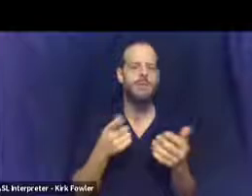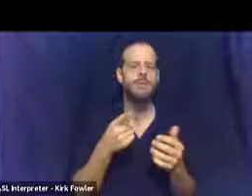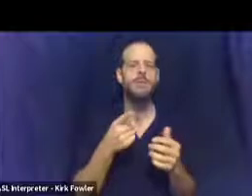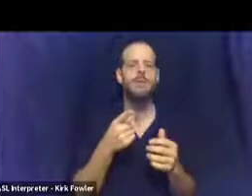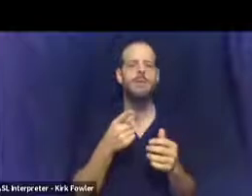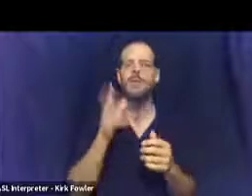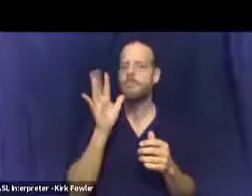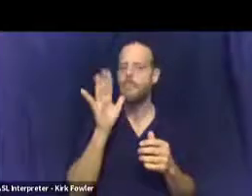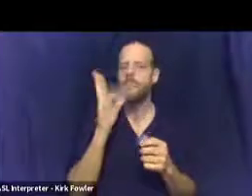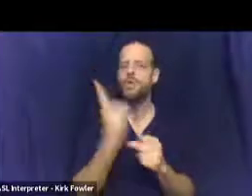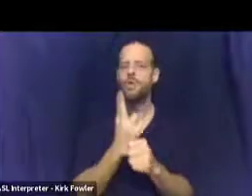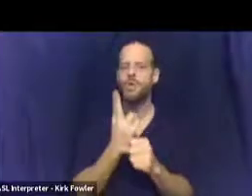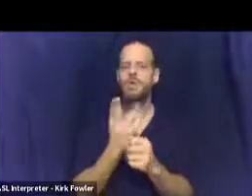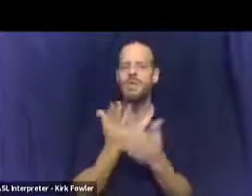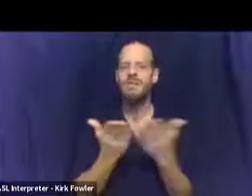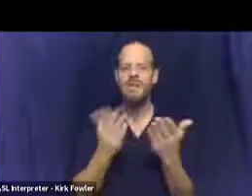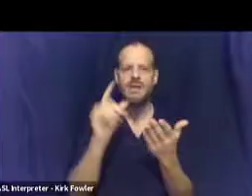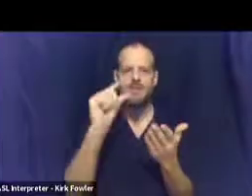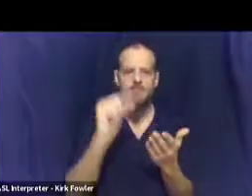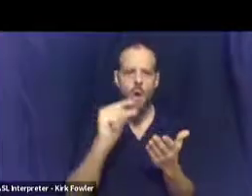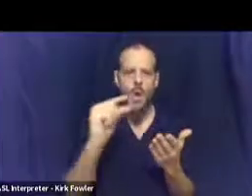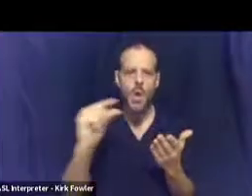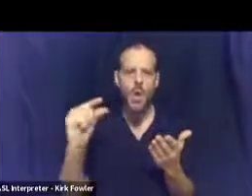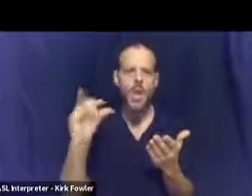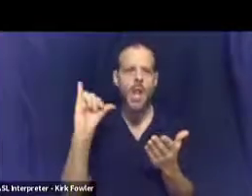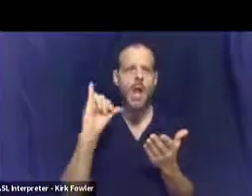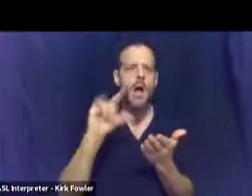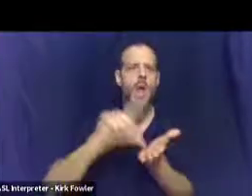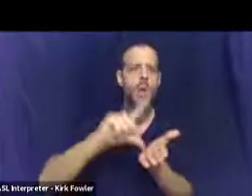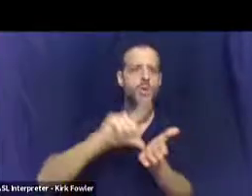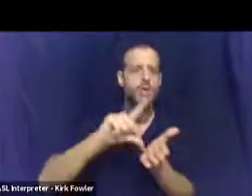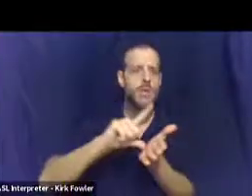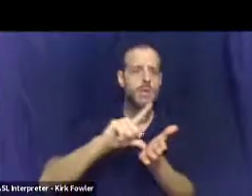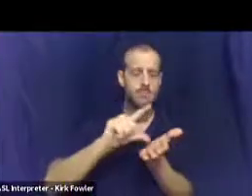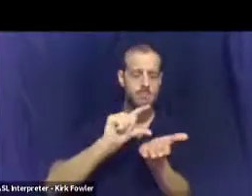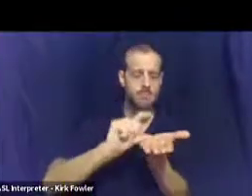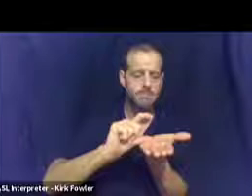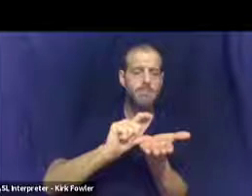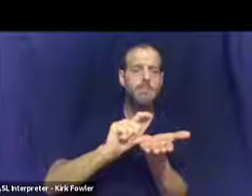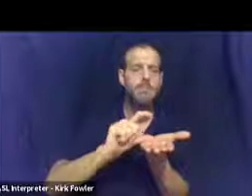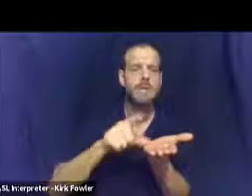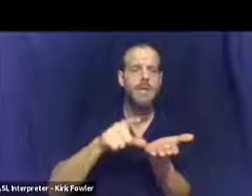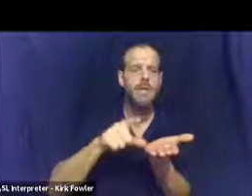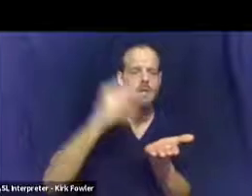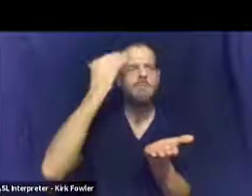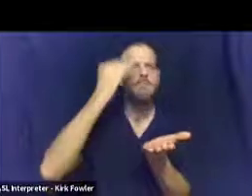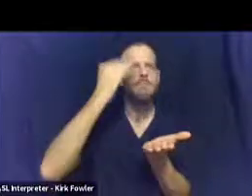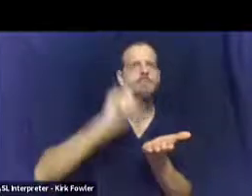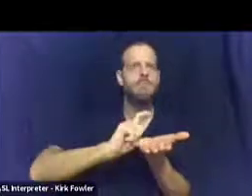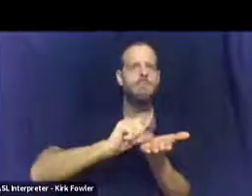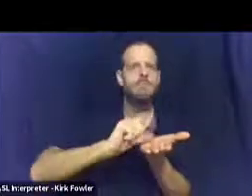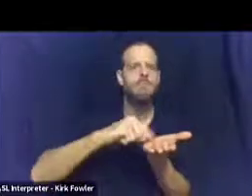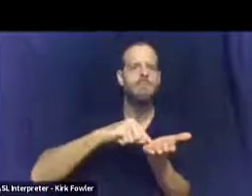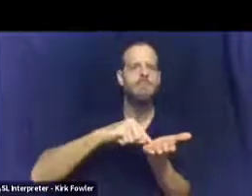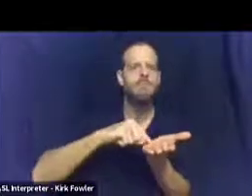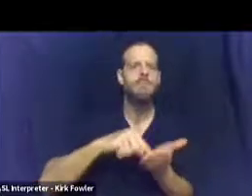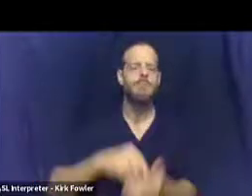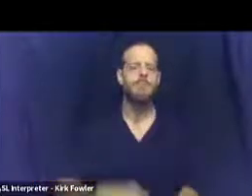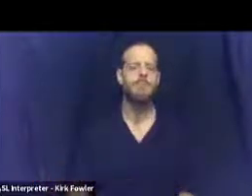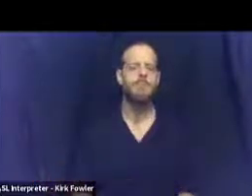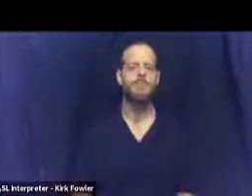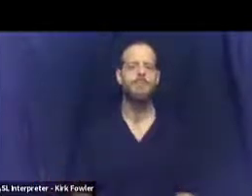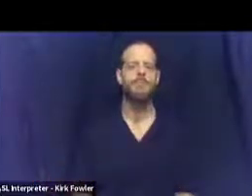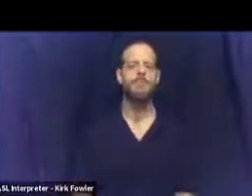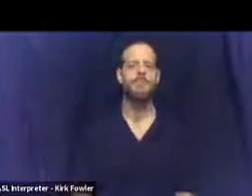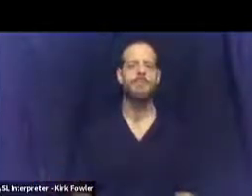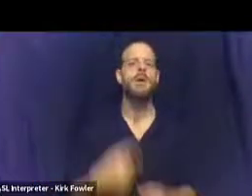using things that are a little smaller, like the lotion bottle, because he's already built in that concept of that item itself. The same thing with the